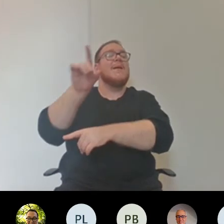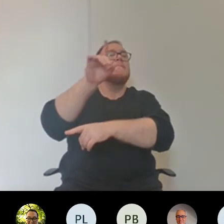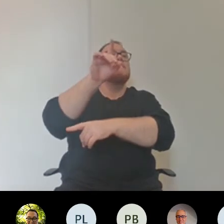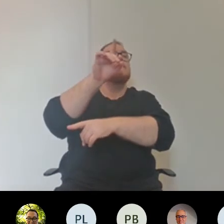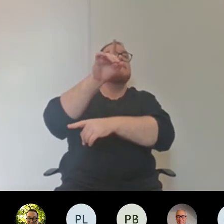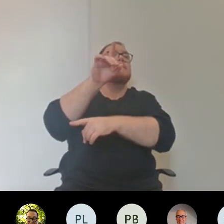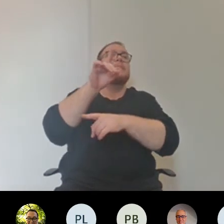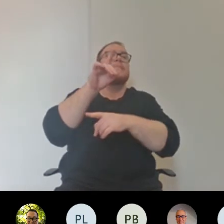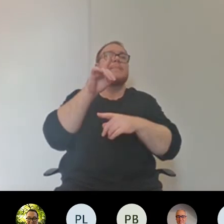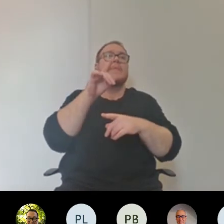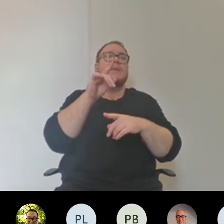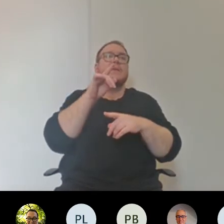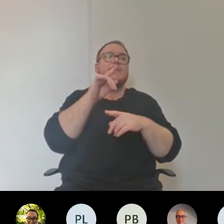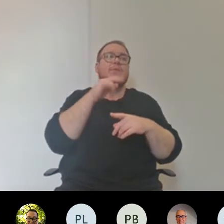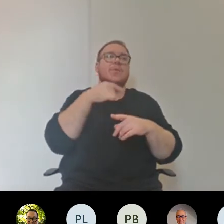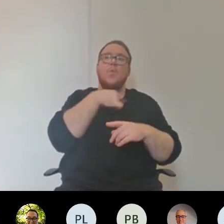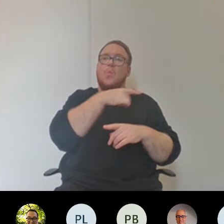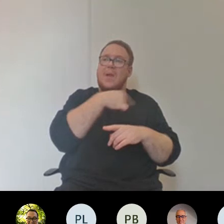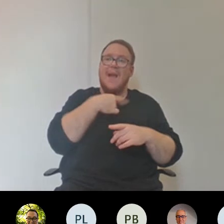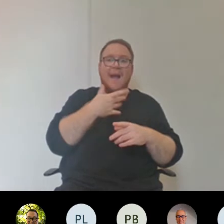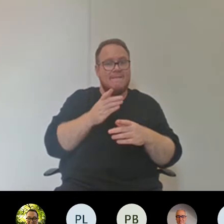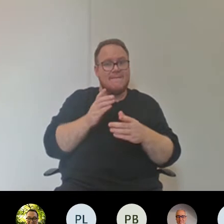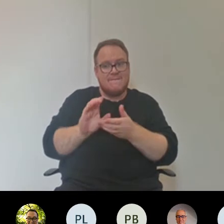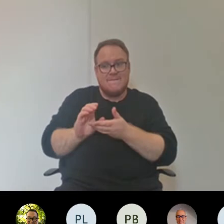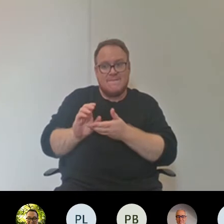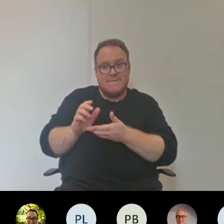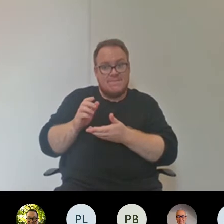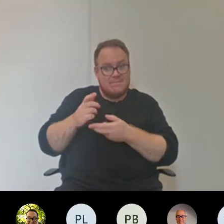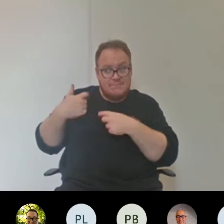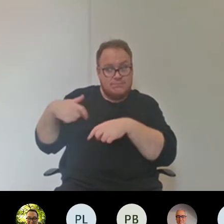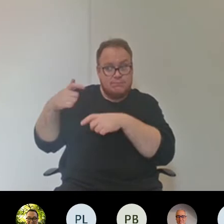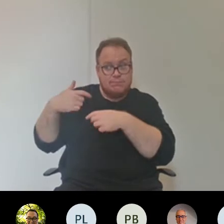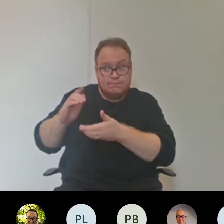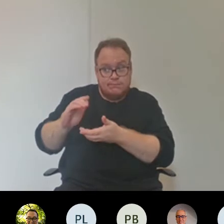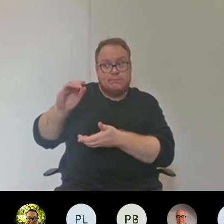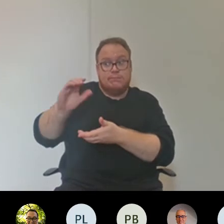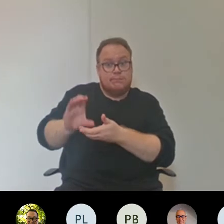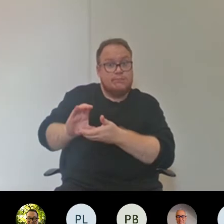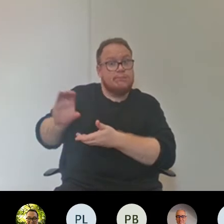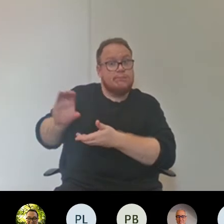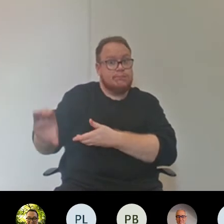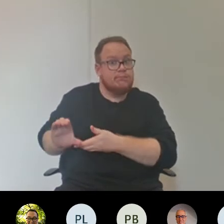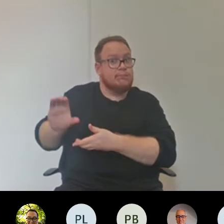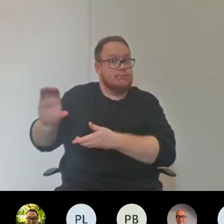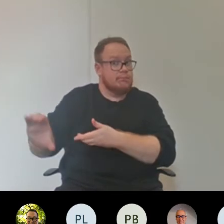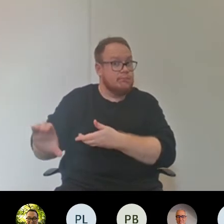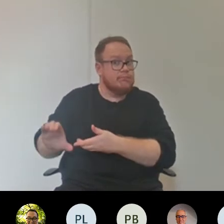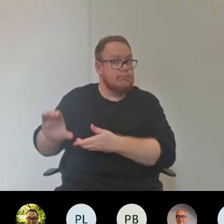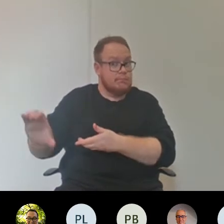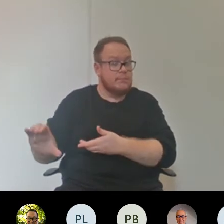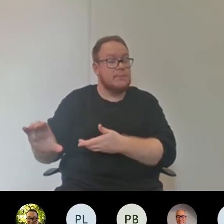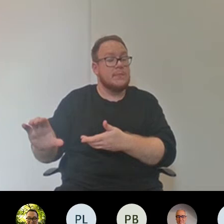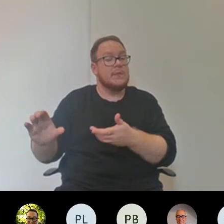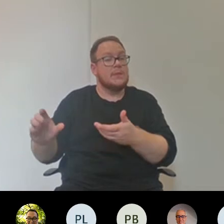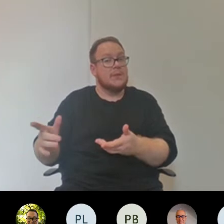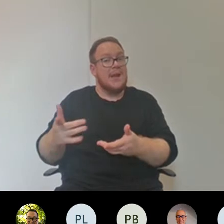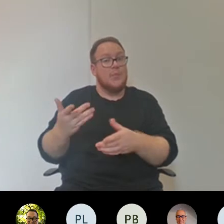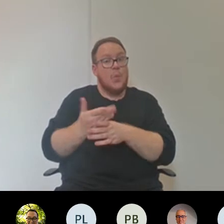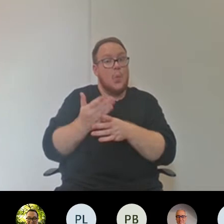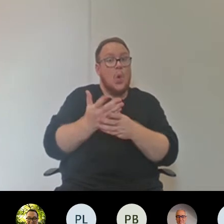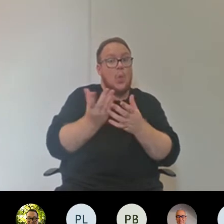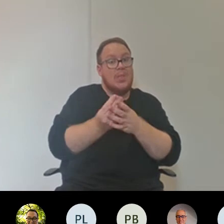continued to increase our investment in mental health and learning disability services, and we work very closely with both local authorities as well